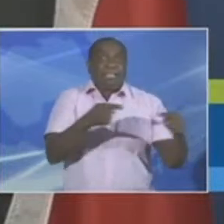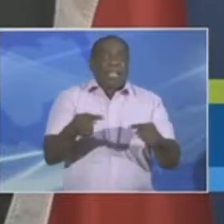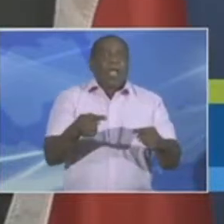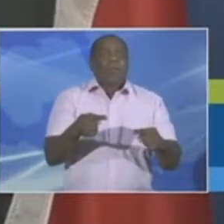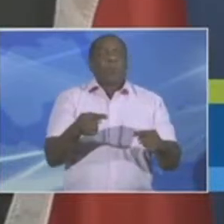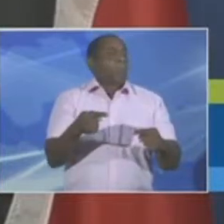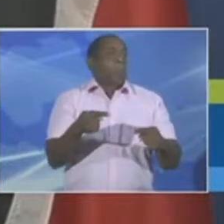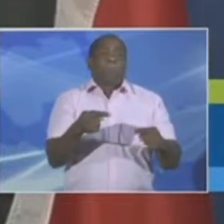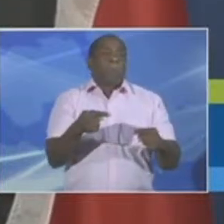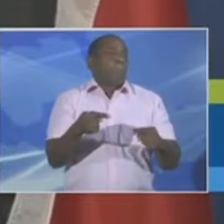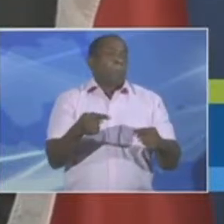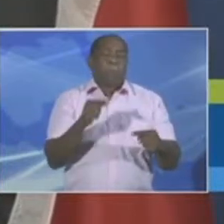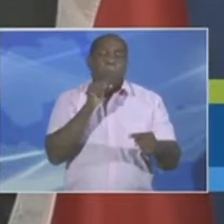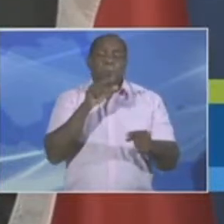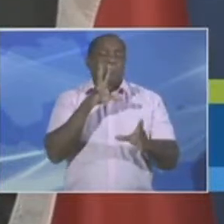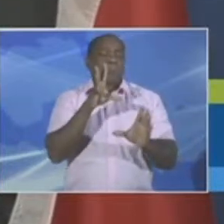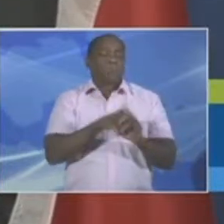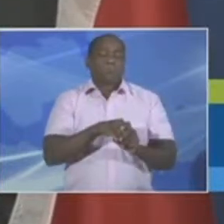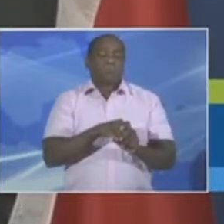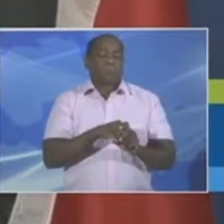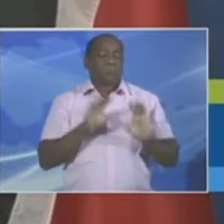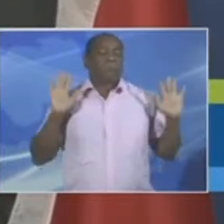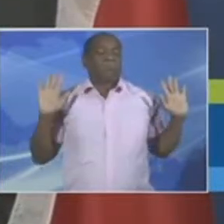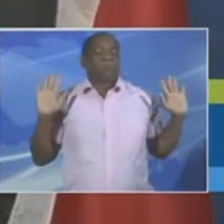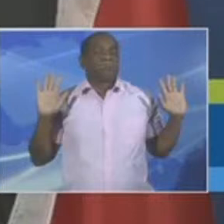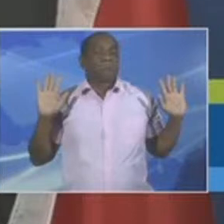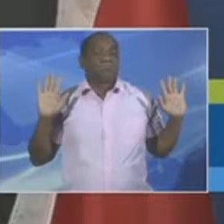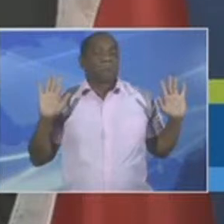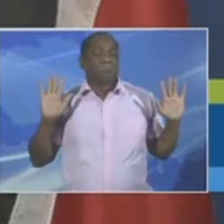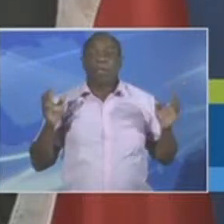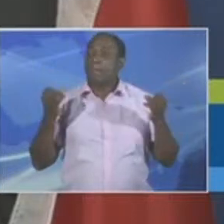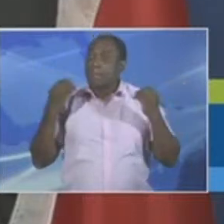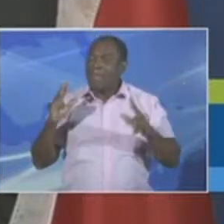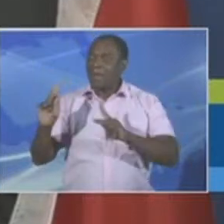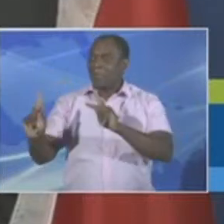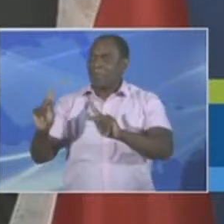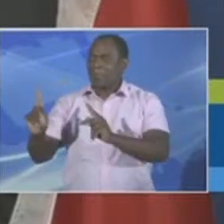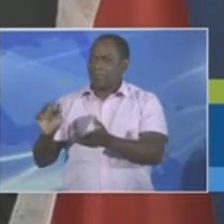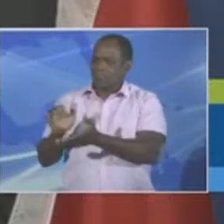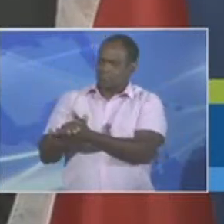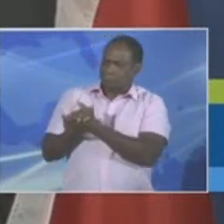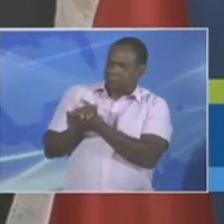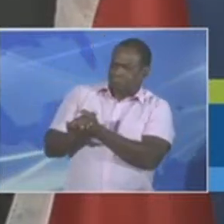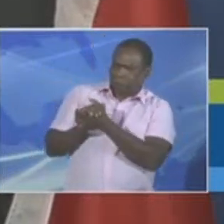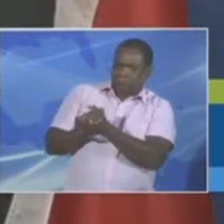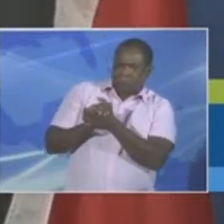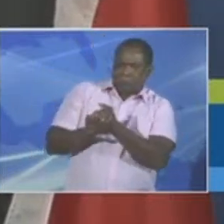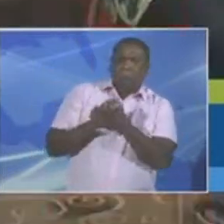have spoken about us. Thankfully, most of them speak well of us.